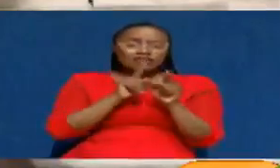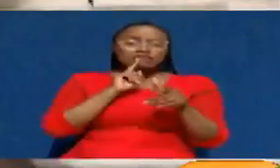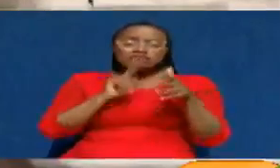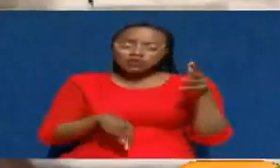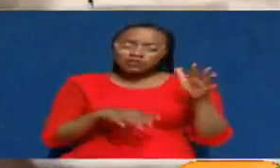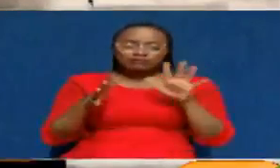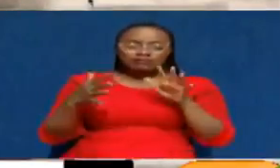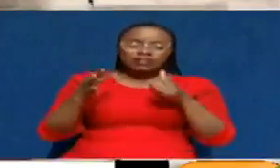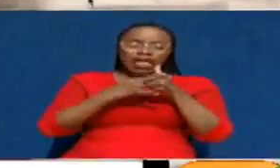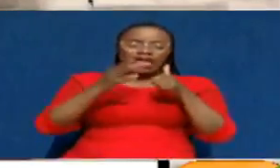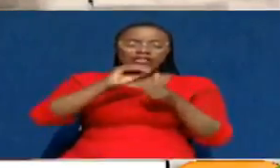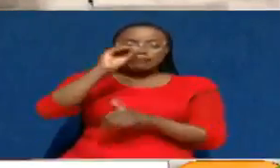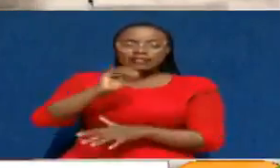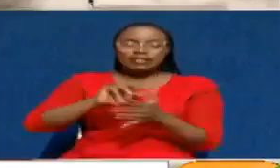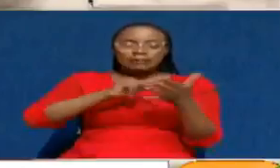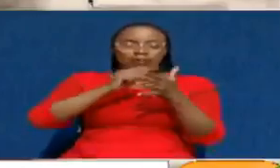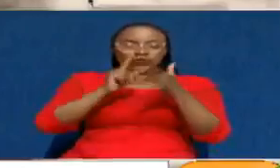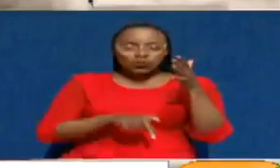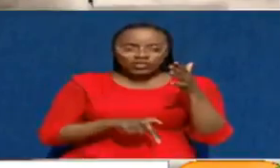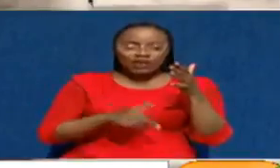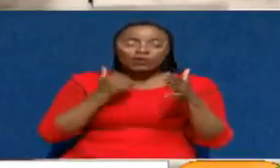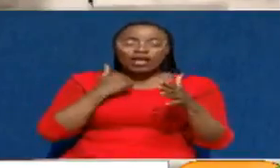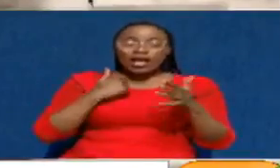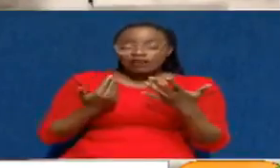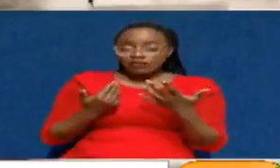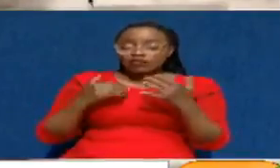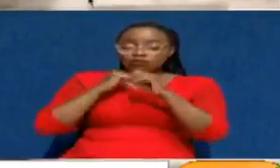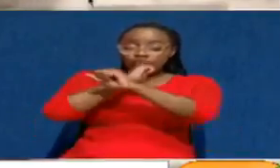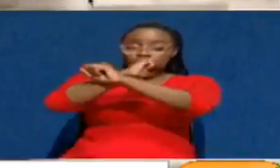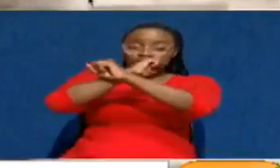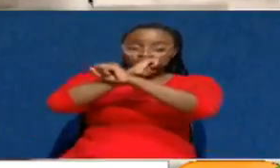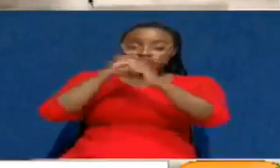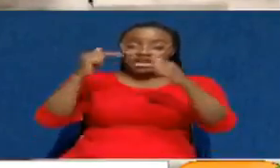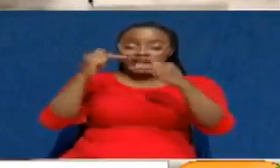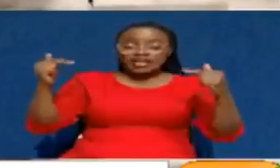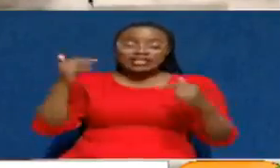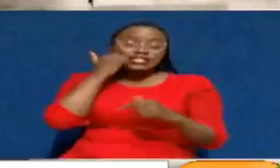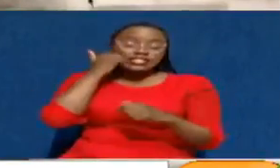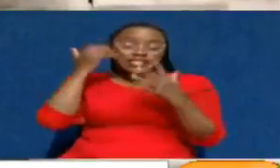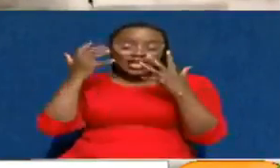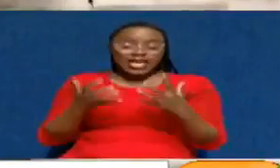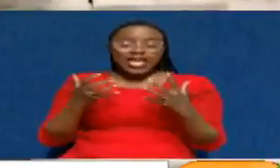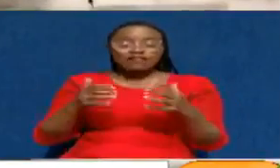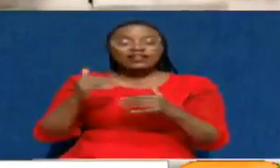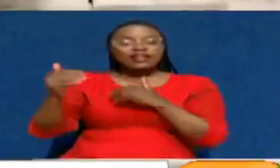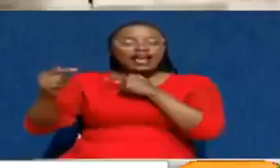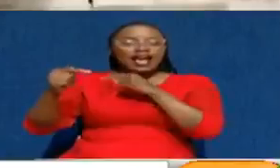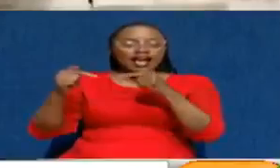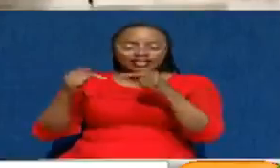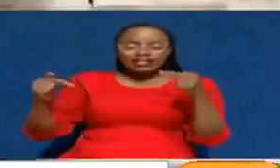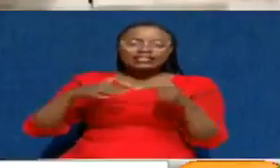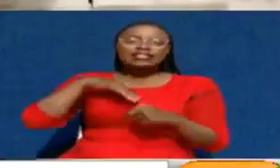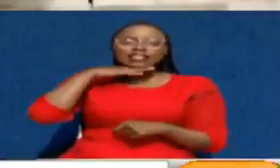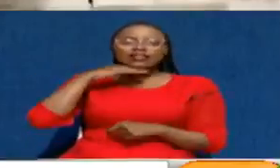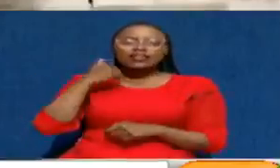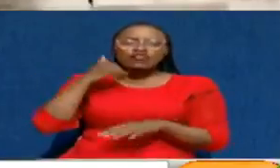efficacy will be about 80%, which means there is significant protection against severe disease and against mortality. So far, we